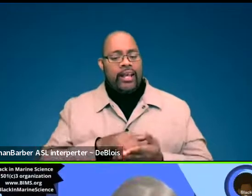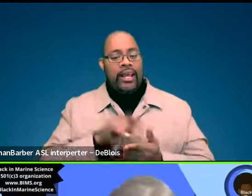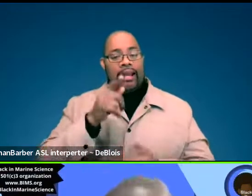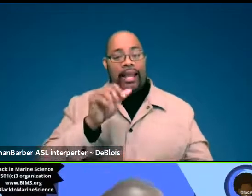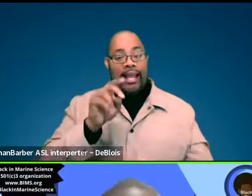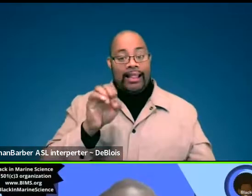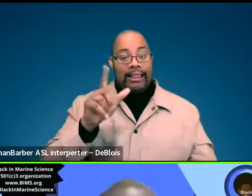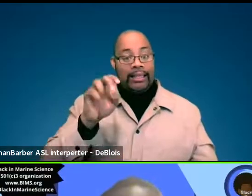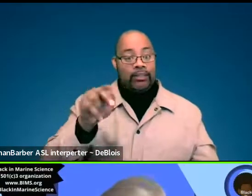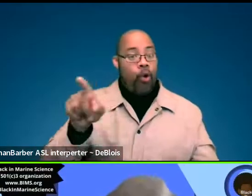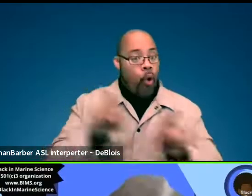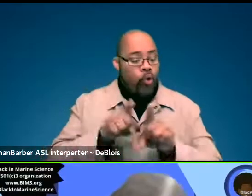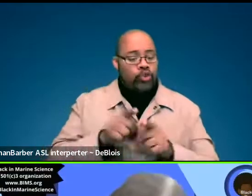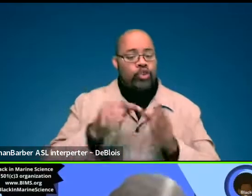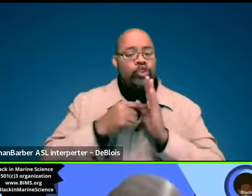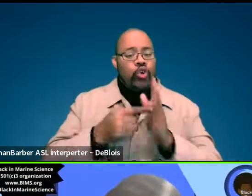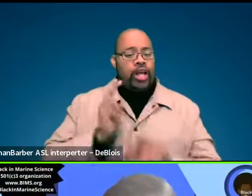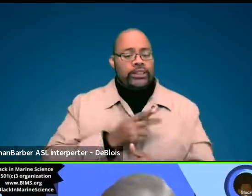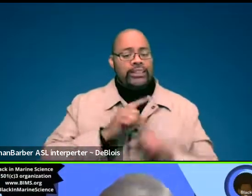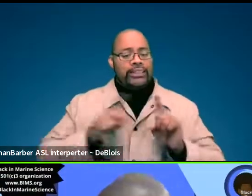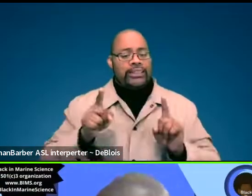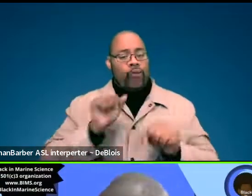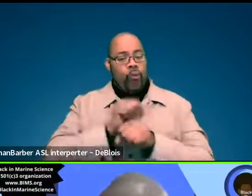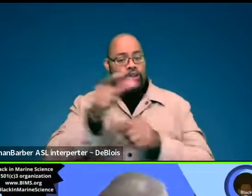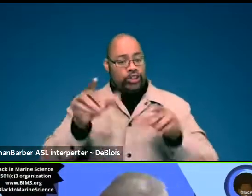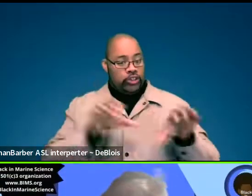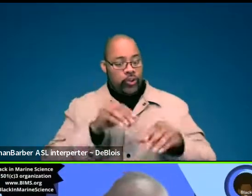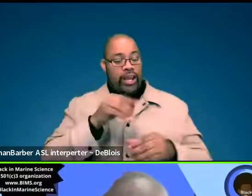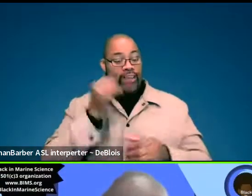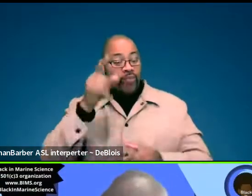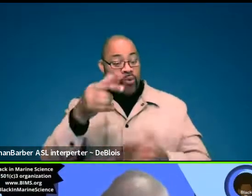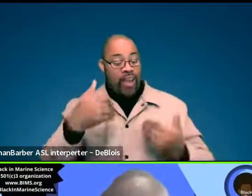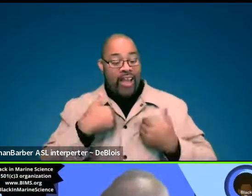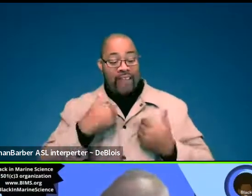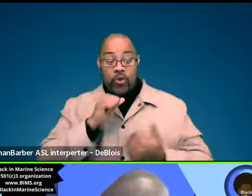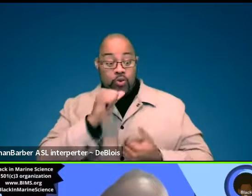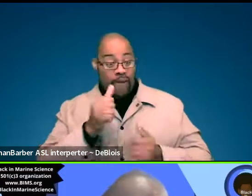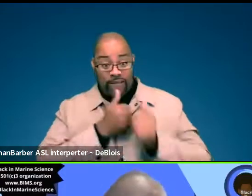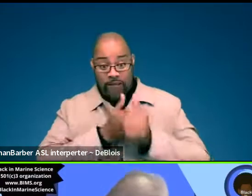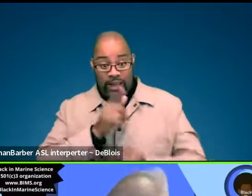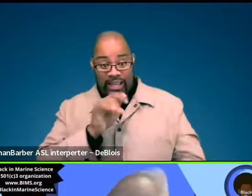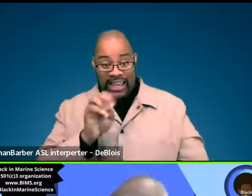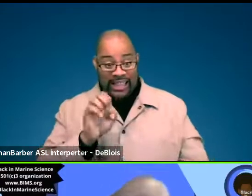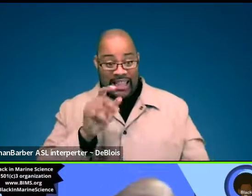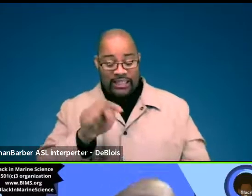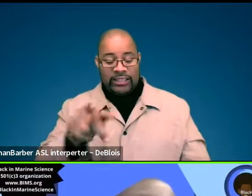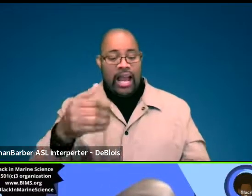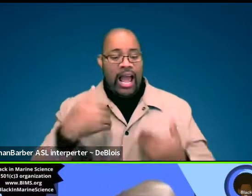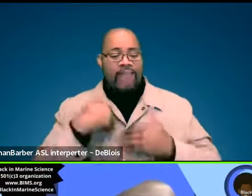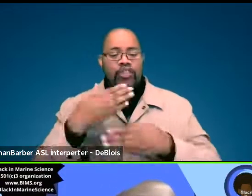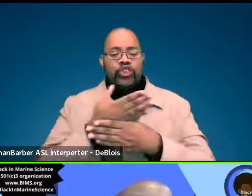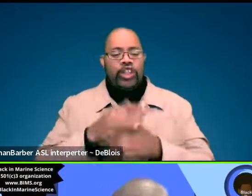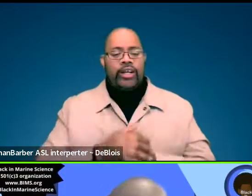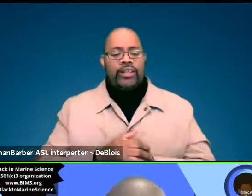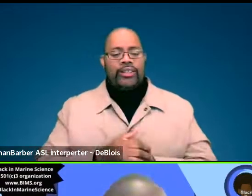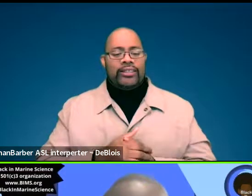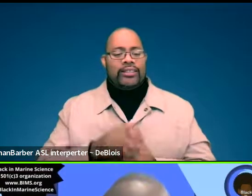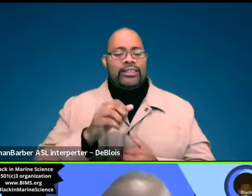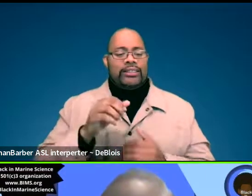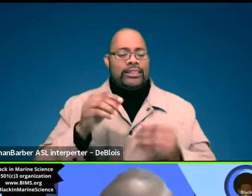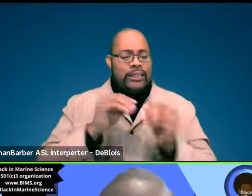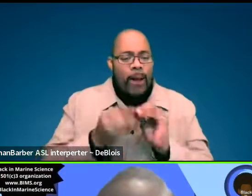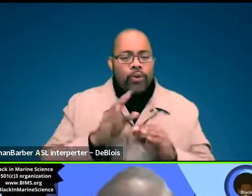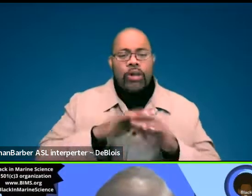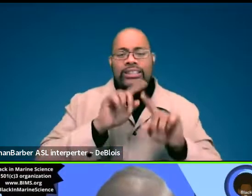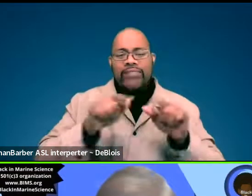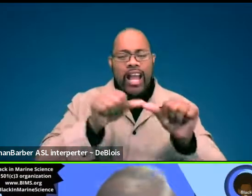Katelyn also, right, has shown us the different work that she's done. And if you don't follow Katelyn has shared like stats on